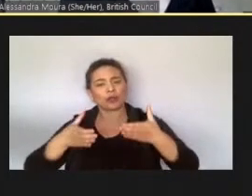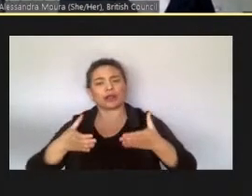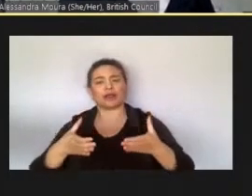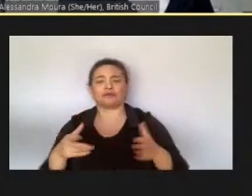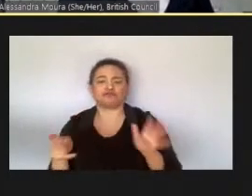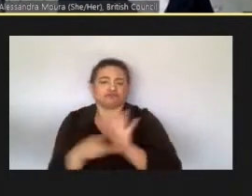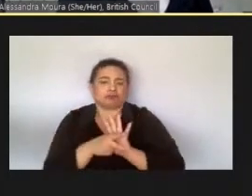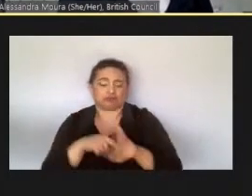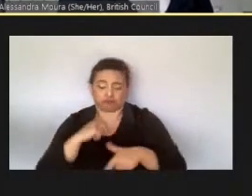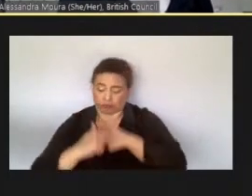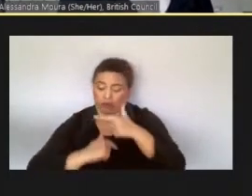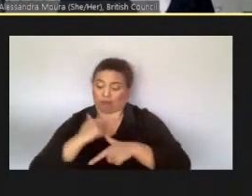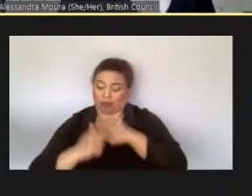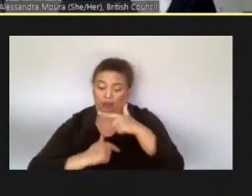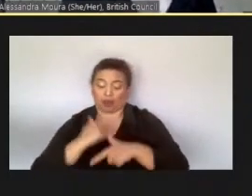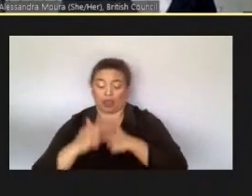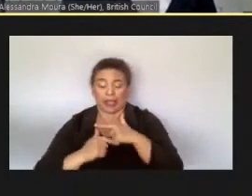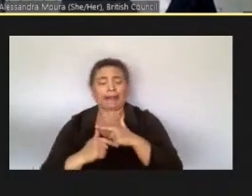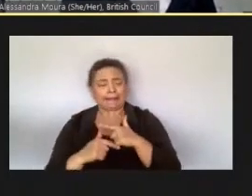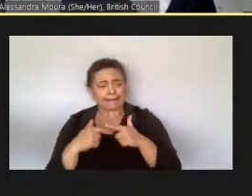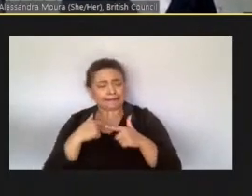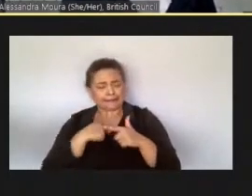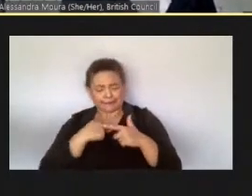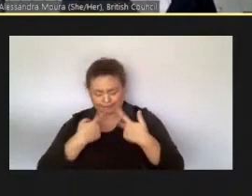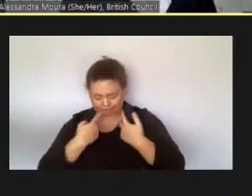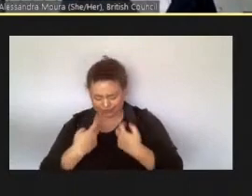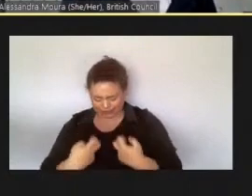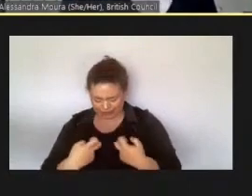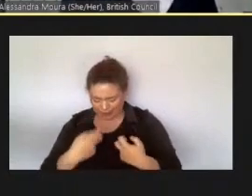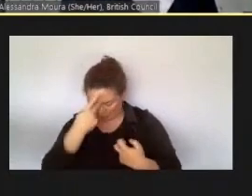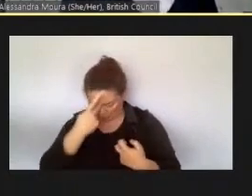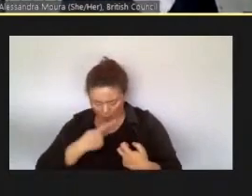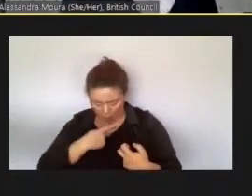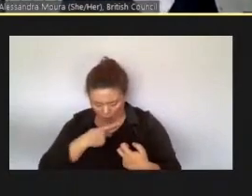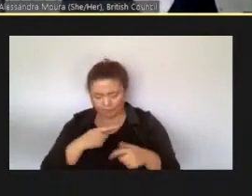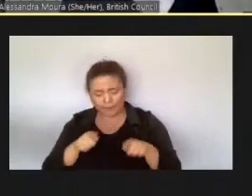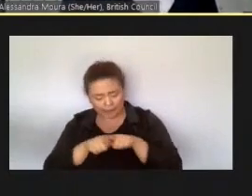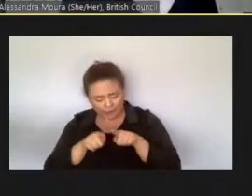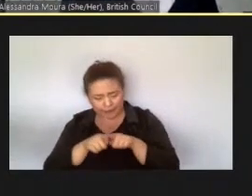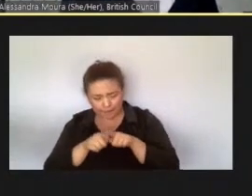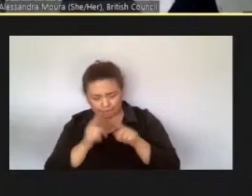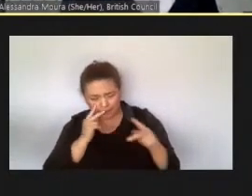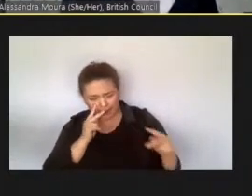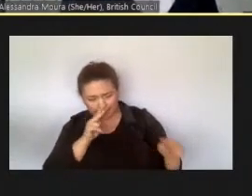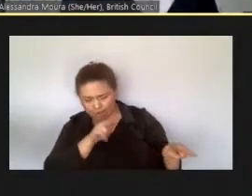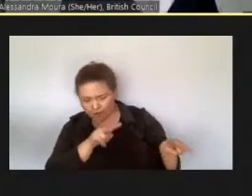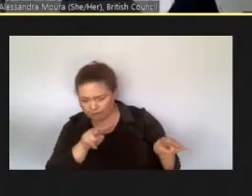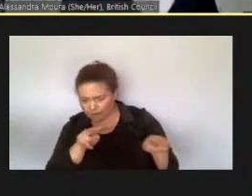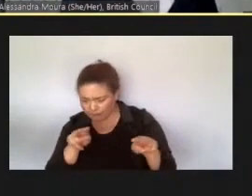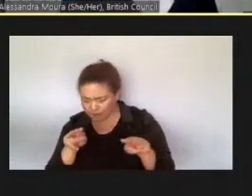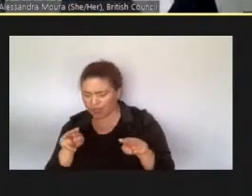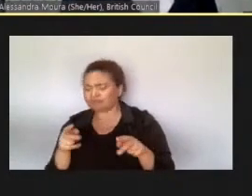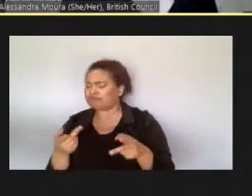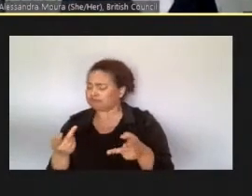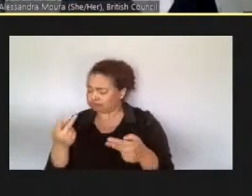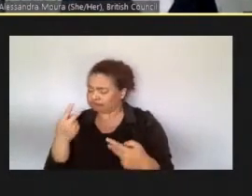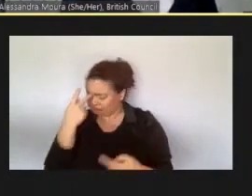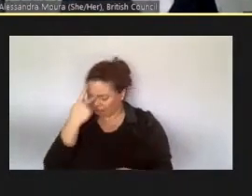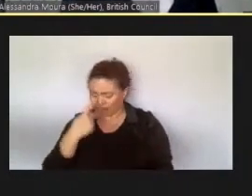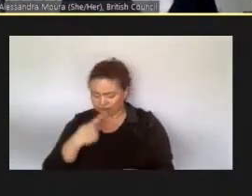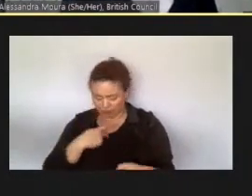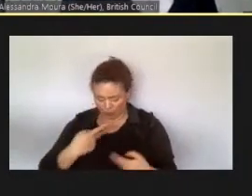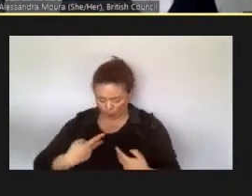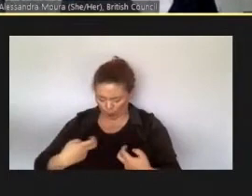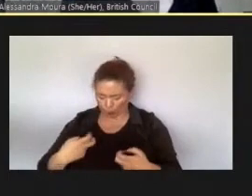ourselves and to work on what we find. Okay. And C, learning doesn't have to stop when you